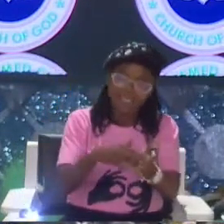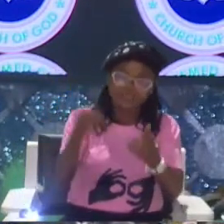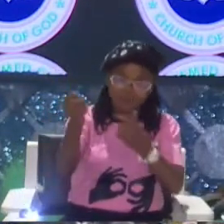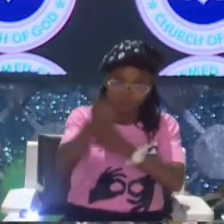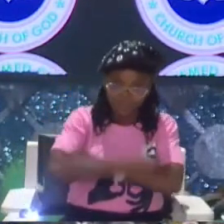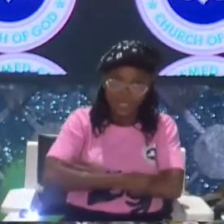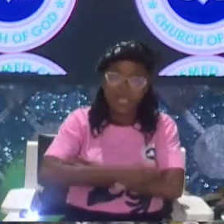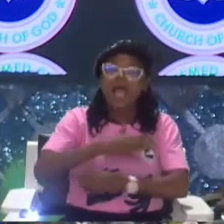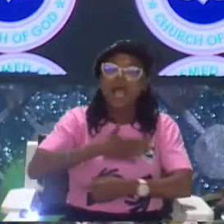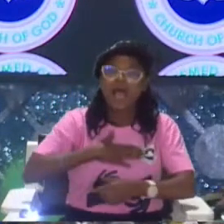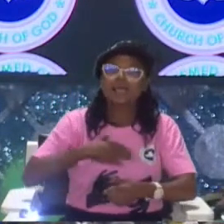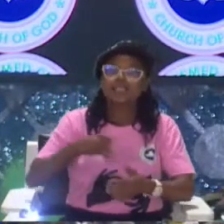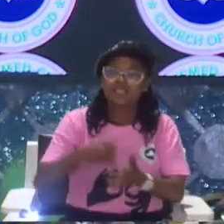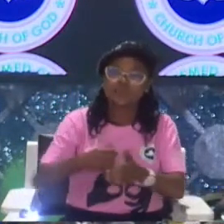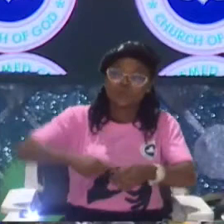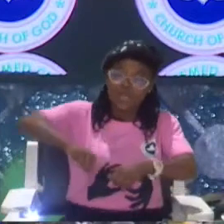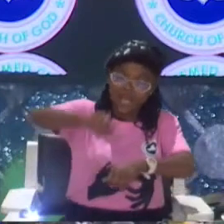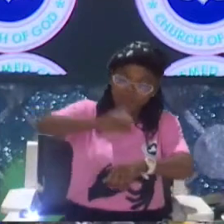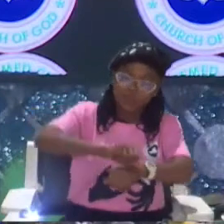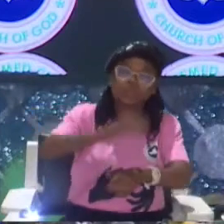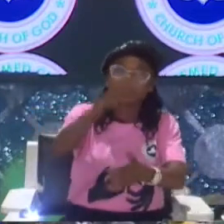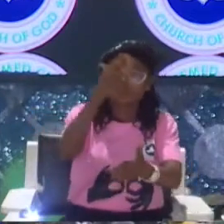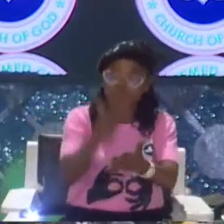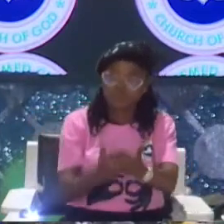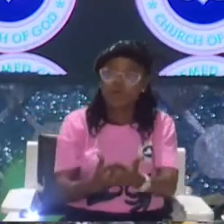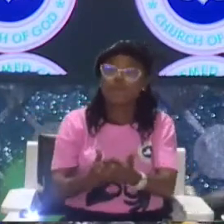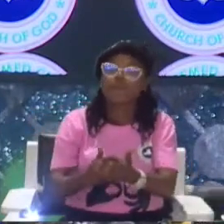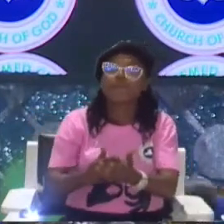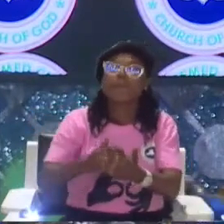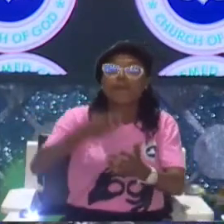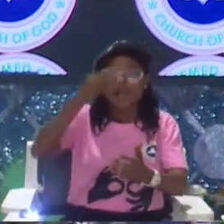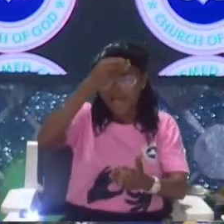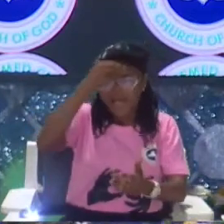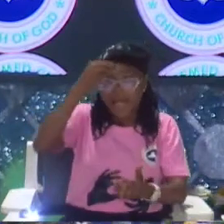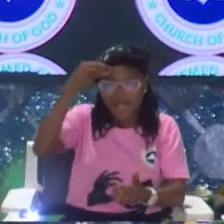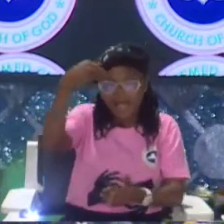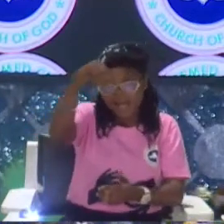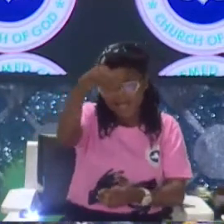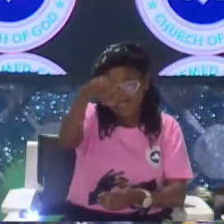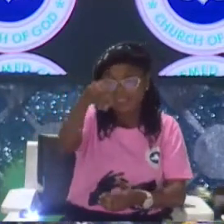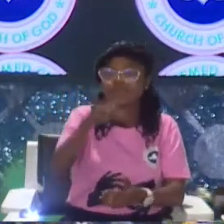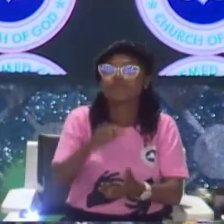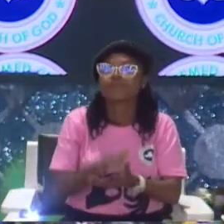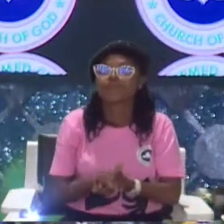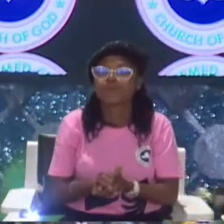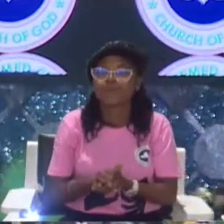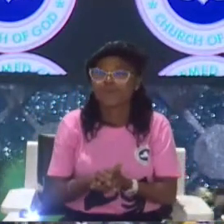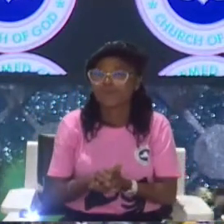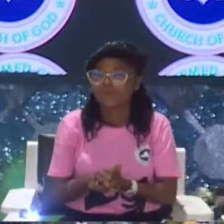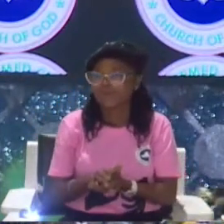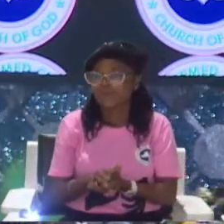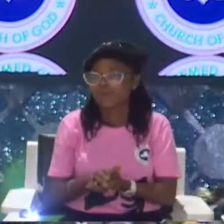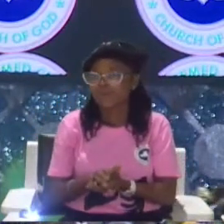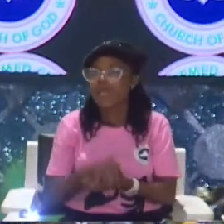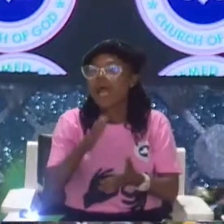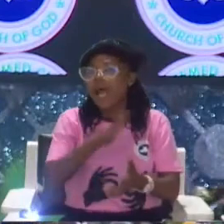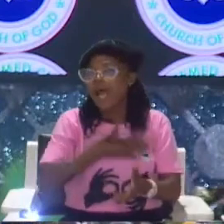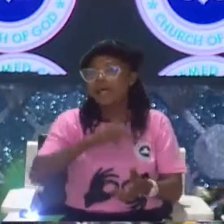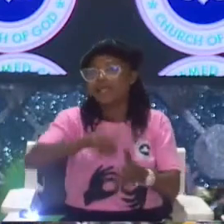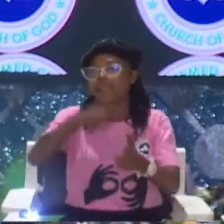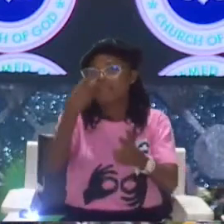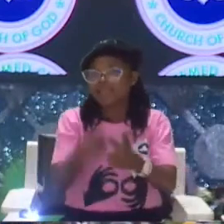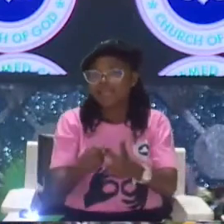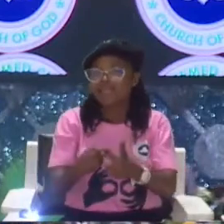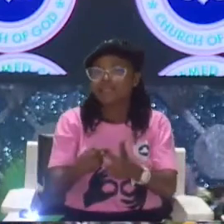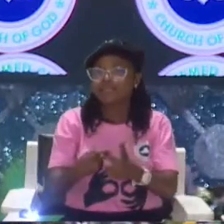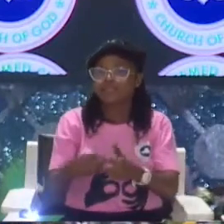anoint some handkerchiefs. Yóò sì fi òróró yan àwọn aṣọ ìnujú kan. And then during this